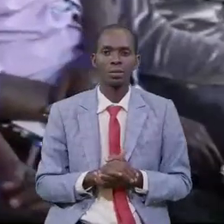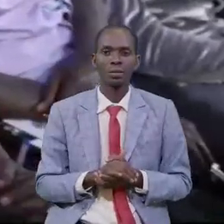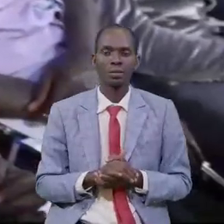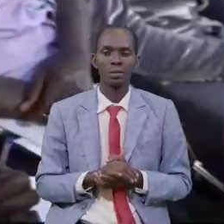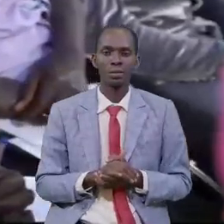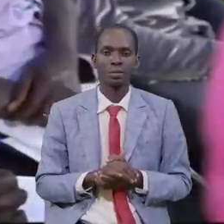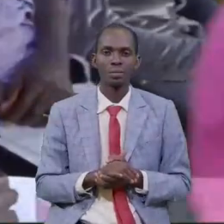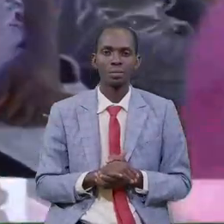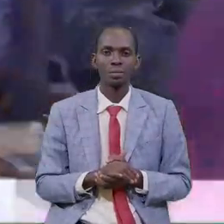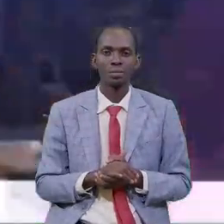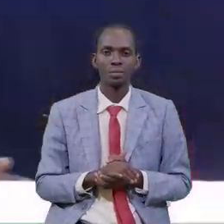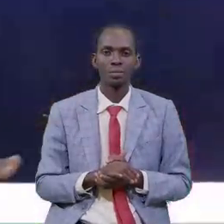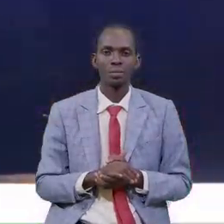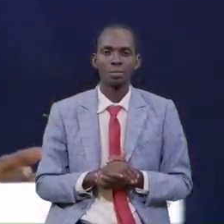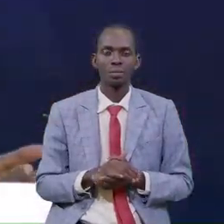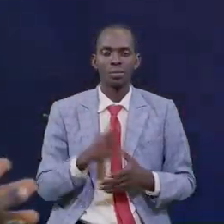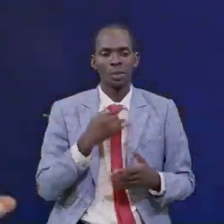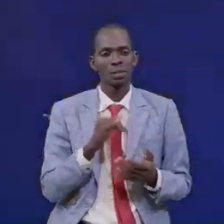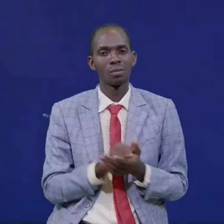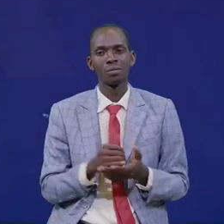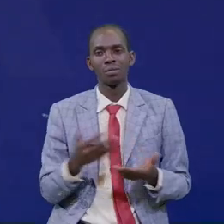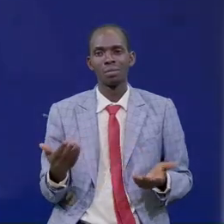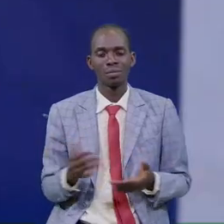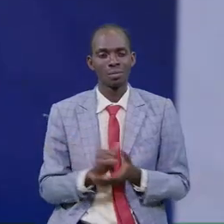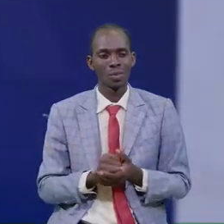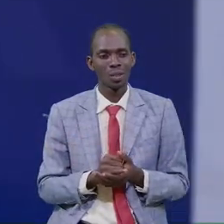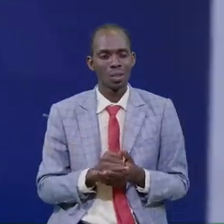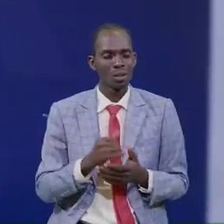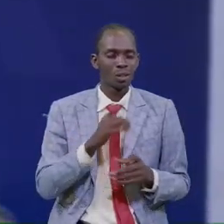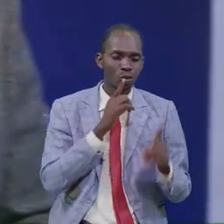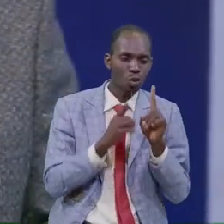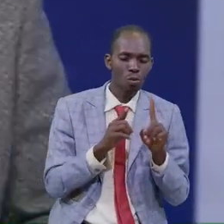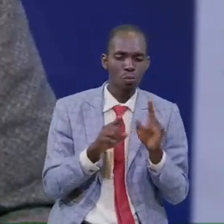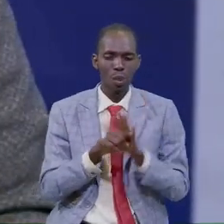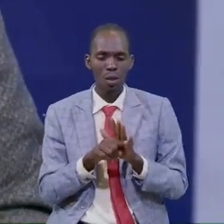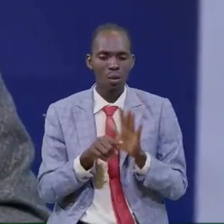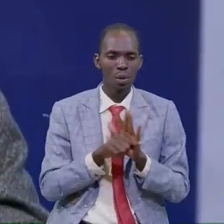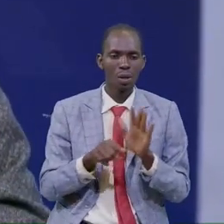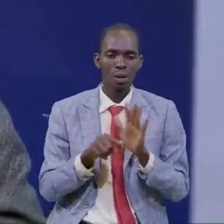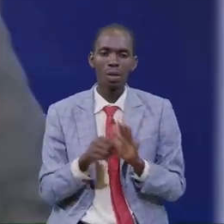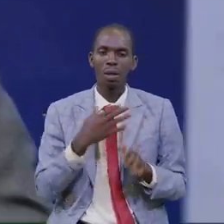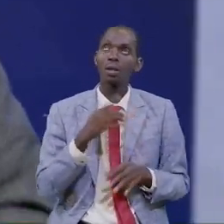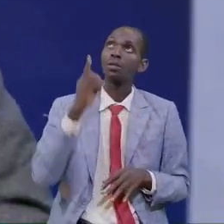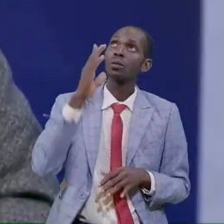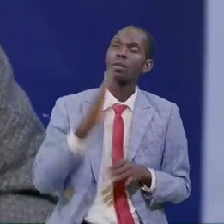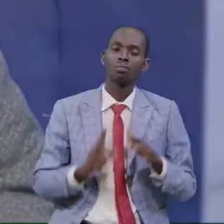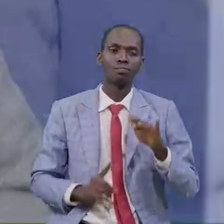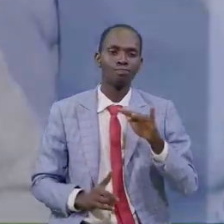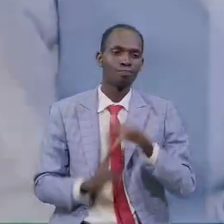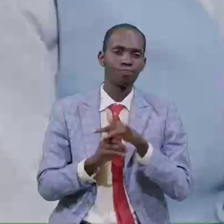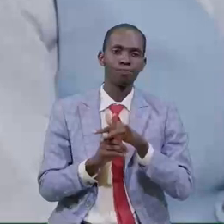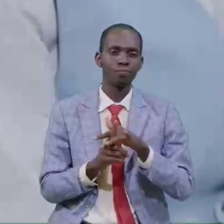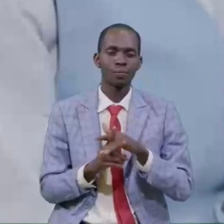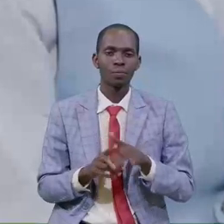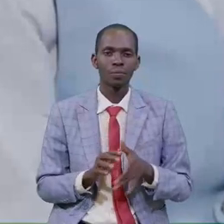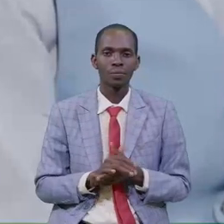And he said, Moses, you talk like Moïse. This and talk like that. And God showed up. Et Dieu